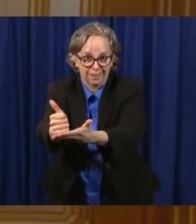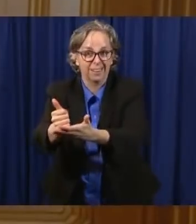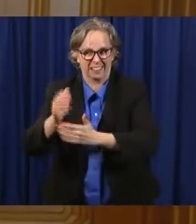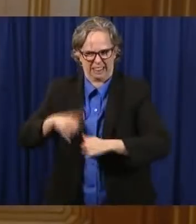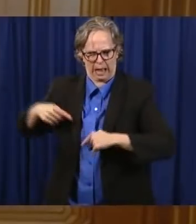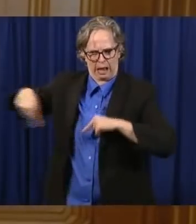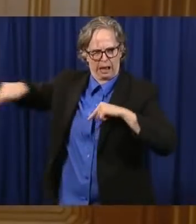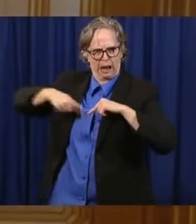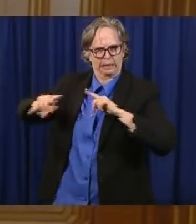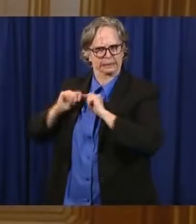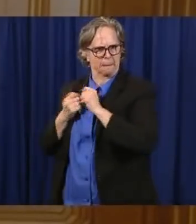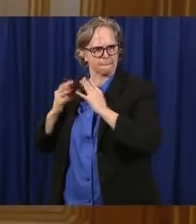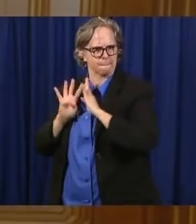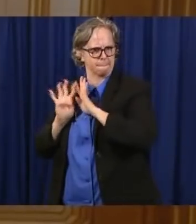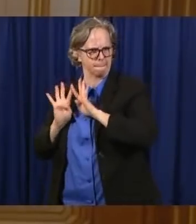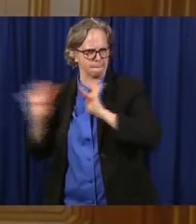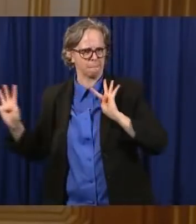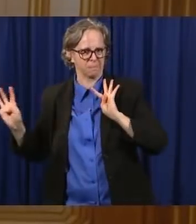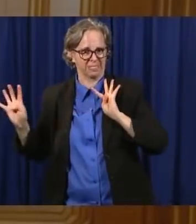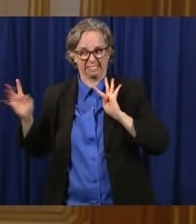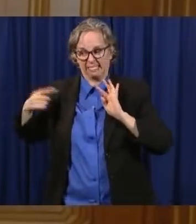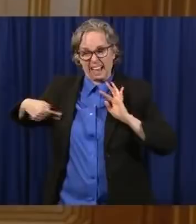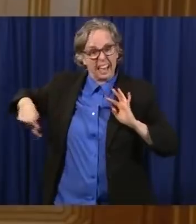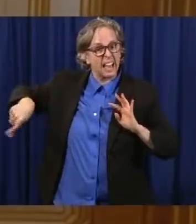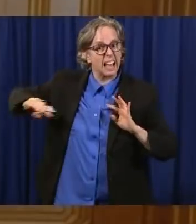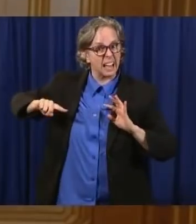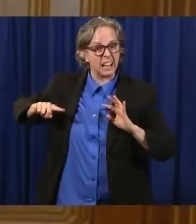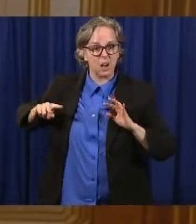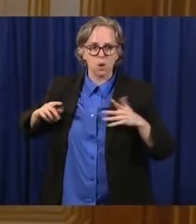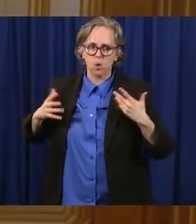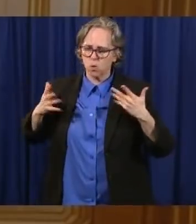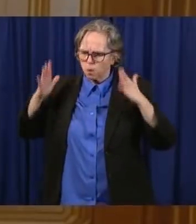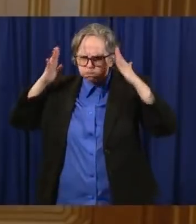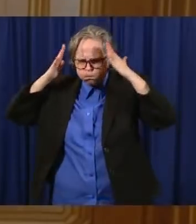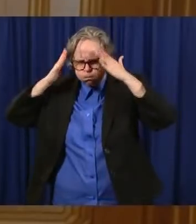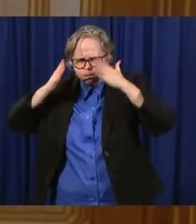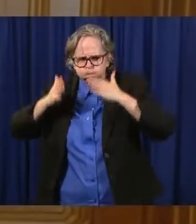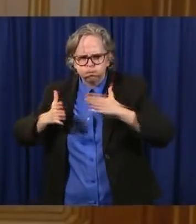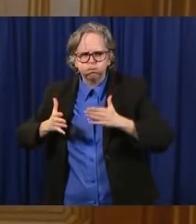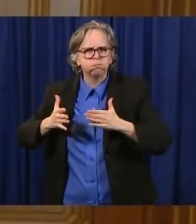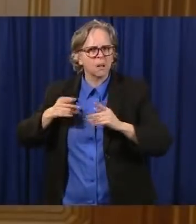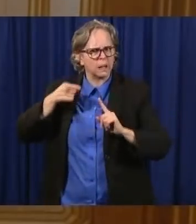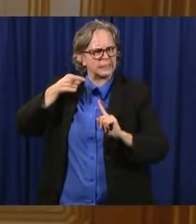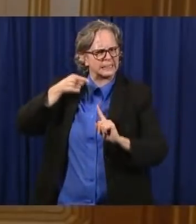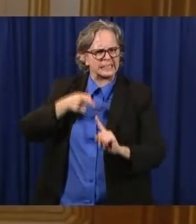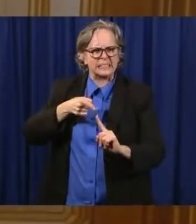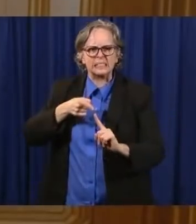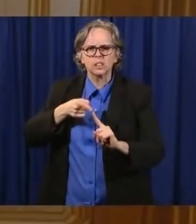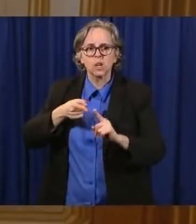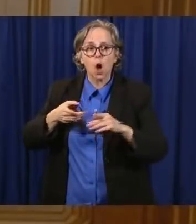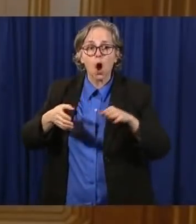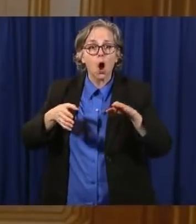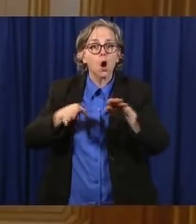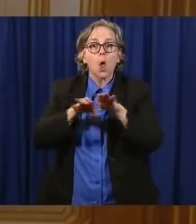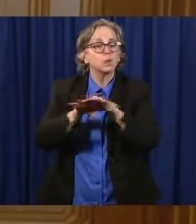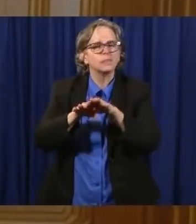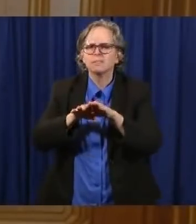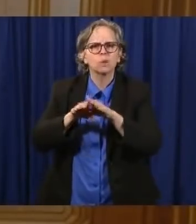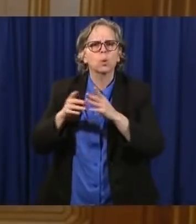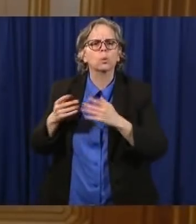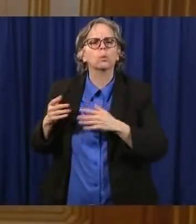All of them now are working not just on the closures. We've done those. We got to keep